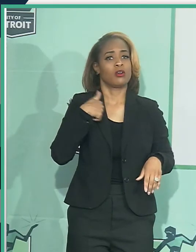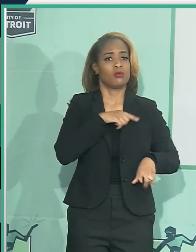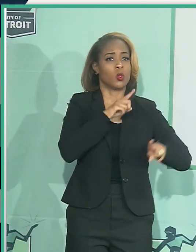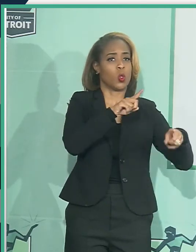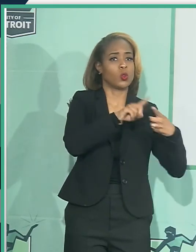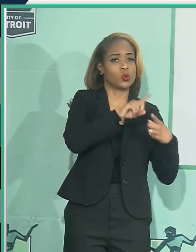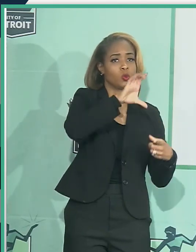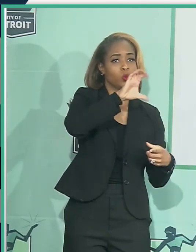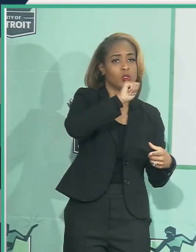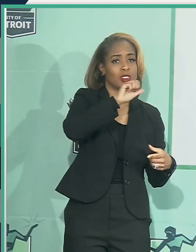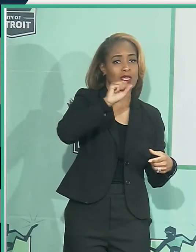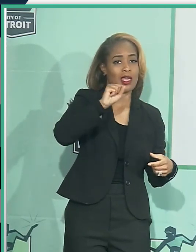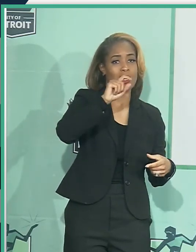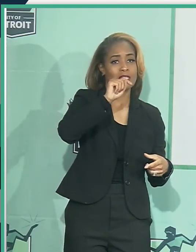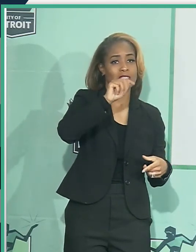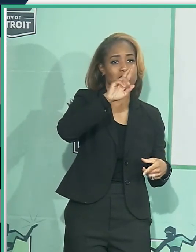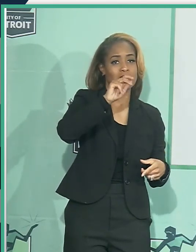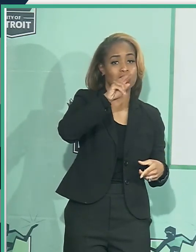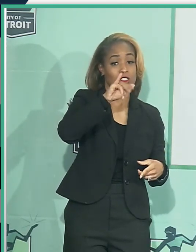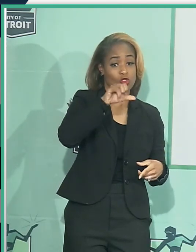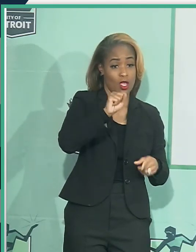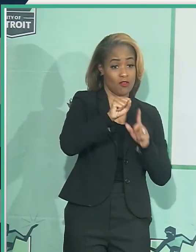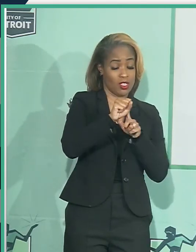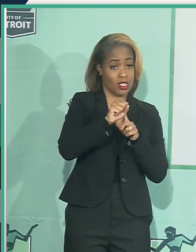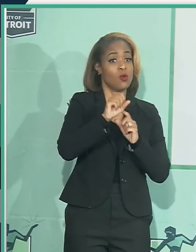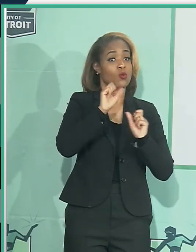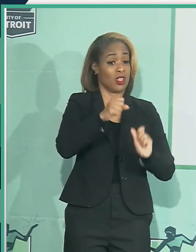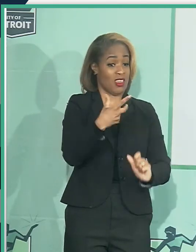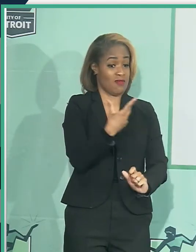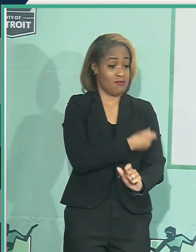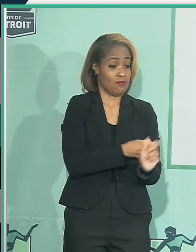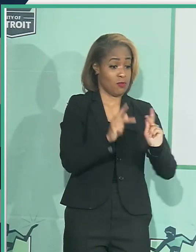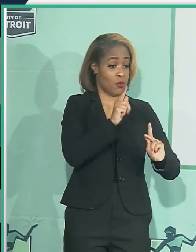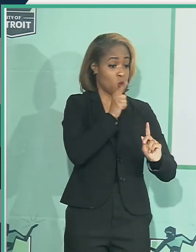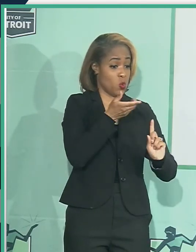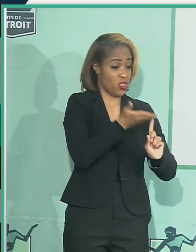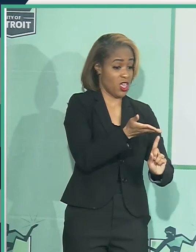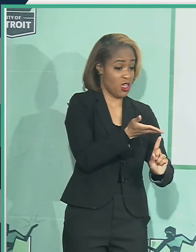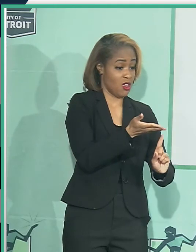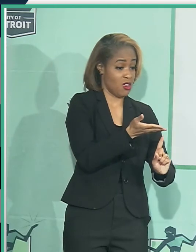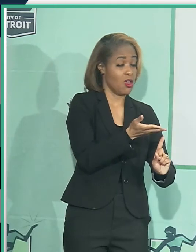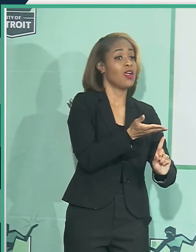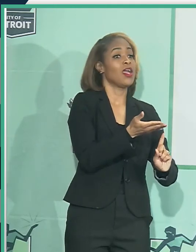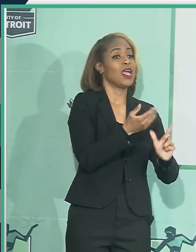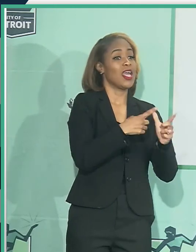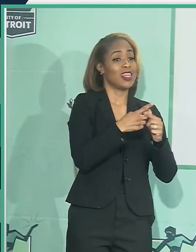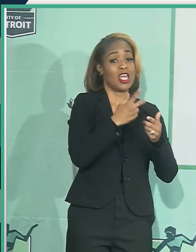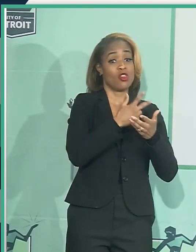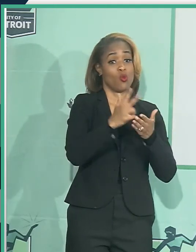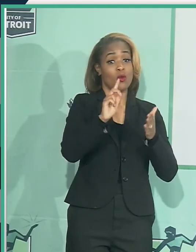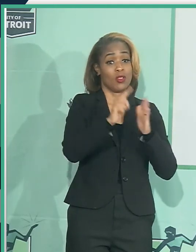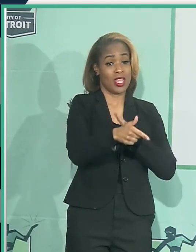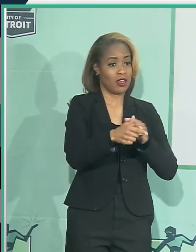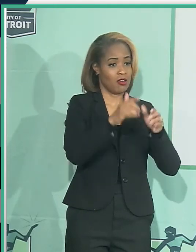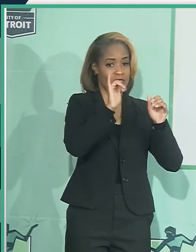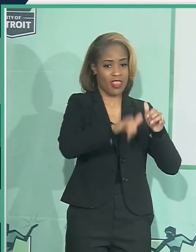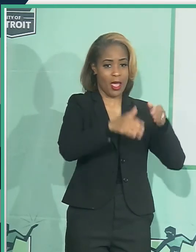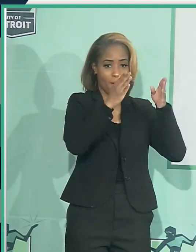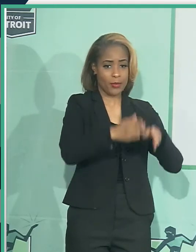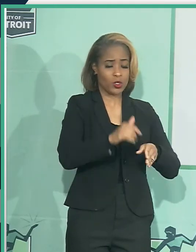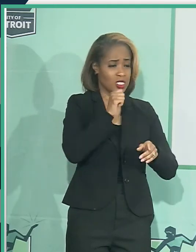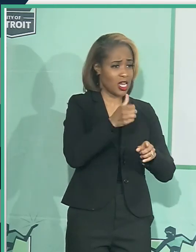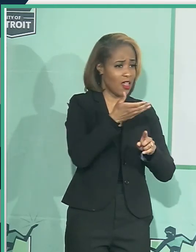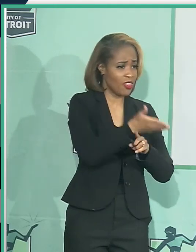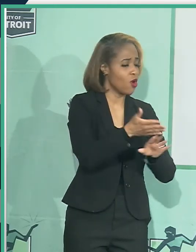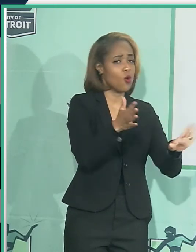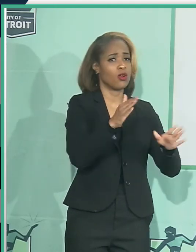Cass Travis. We'll be able to vaccinate those who are there, and then if they are there 3 weeks later for Moderna, or 4 weeks,